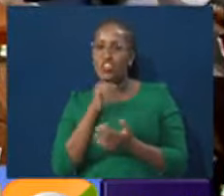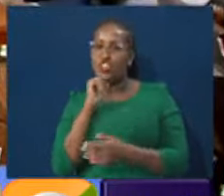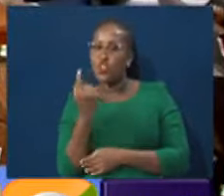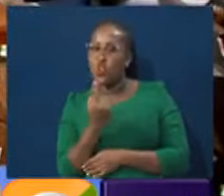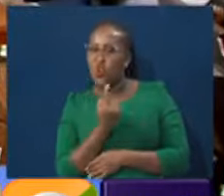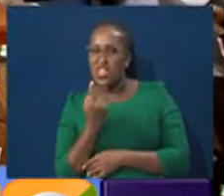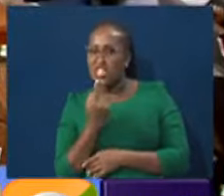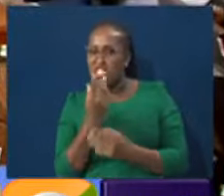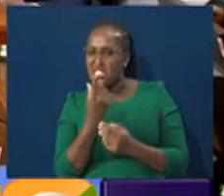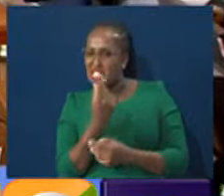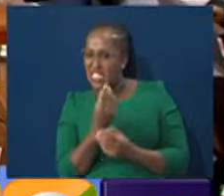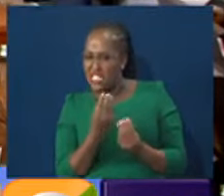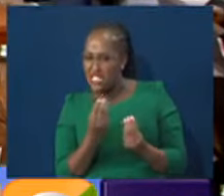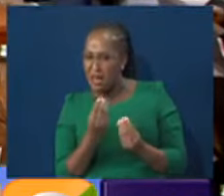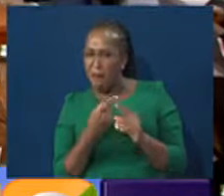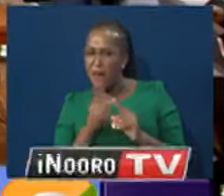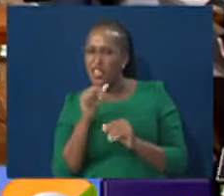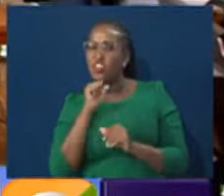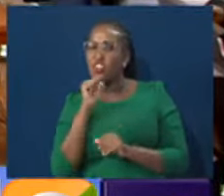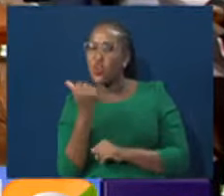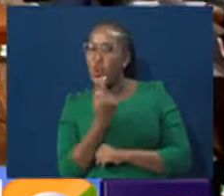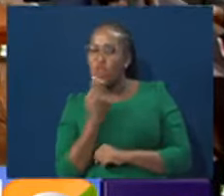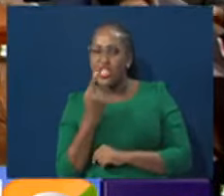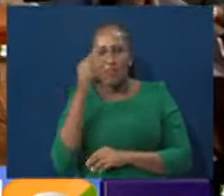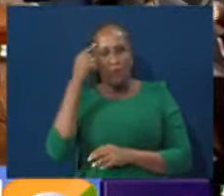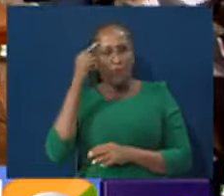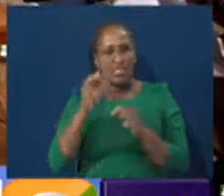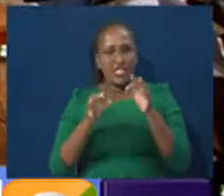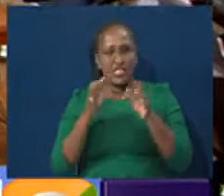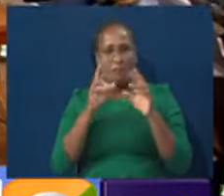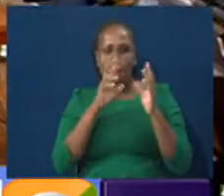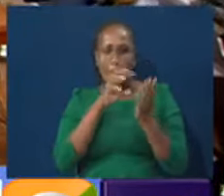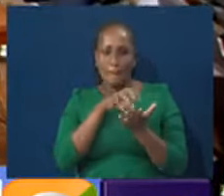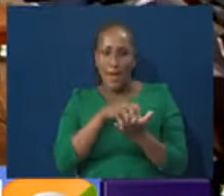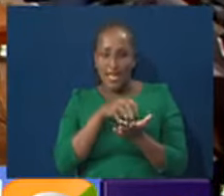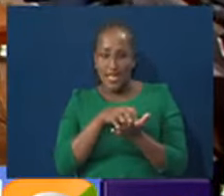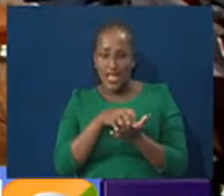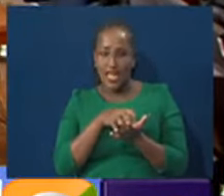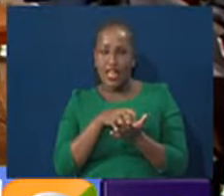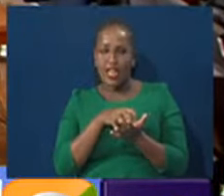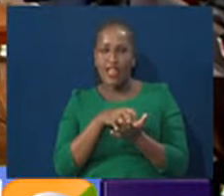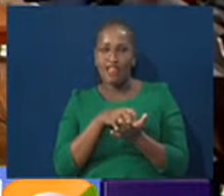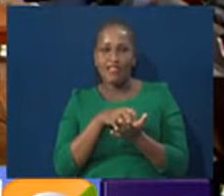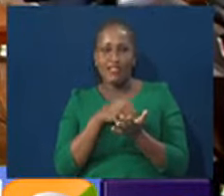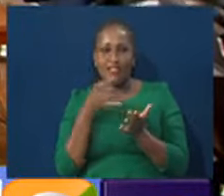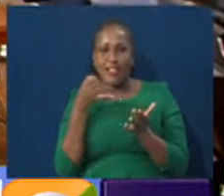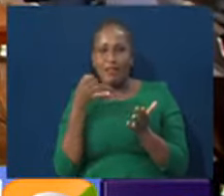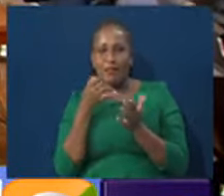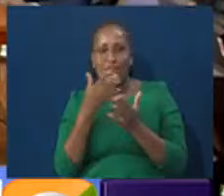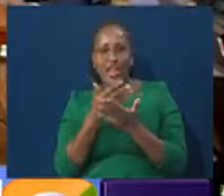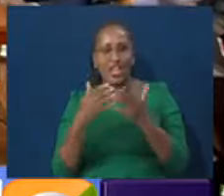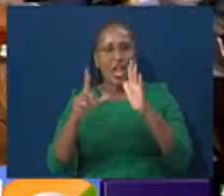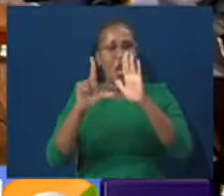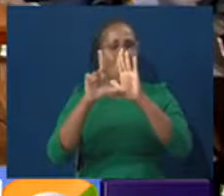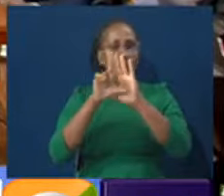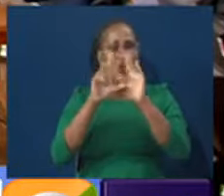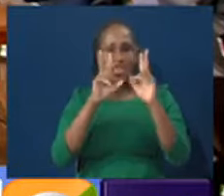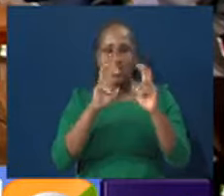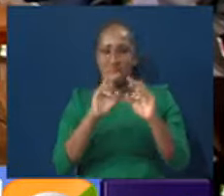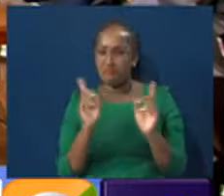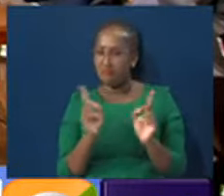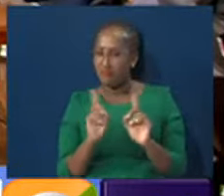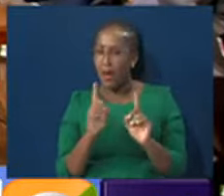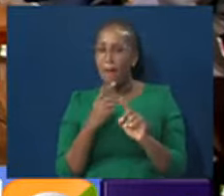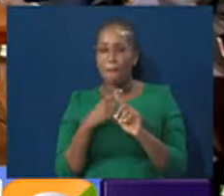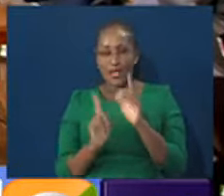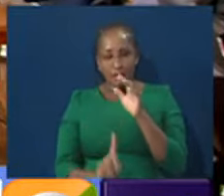non-justiciable. It is not a justiciable matter. It does not raise legal issues. It